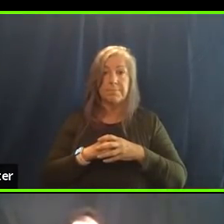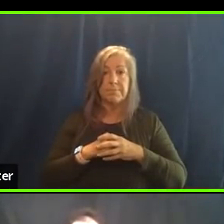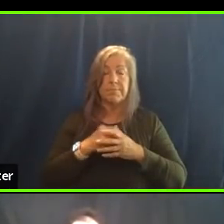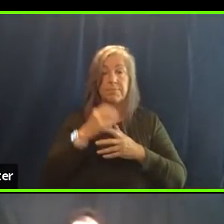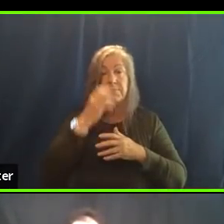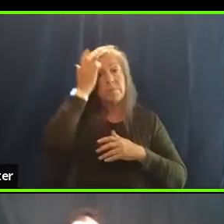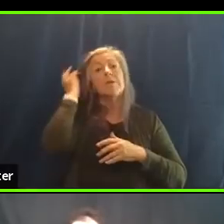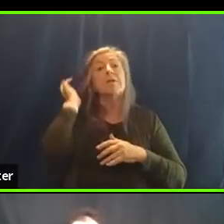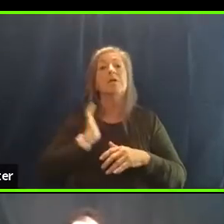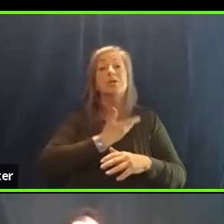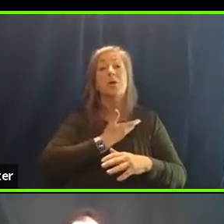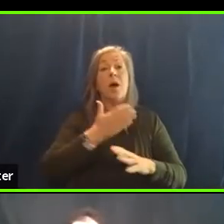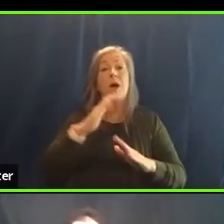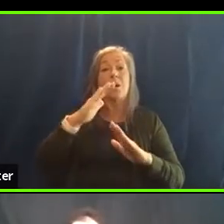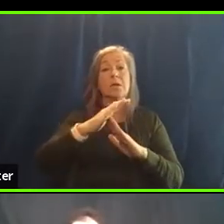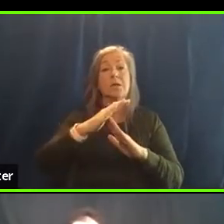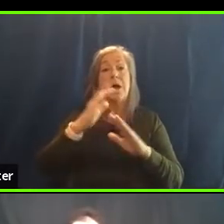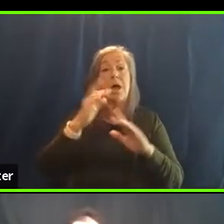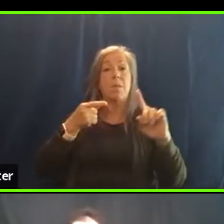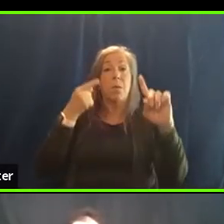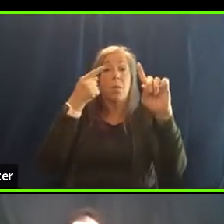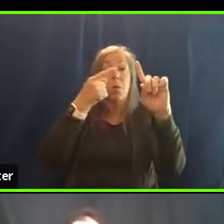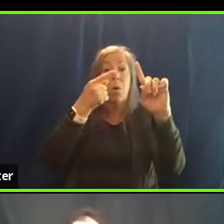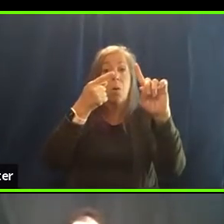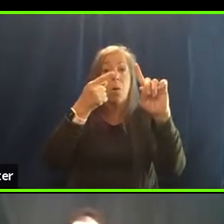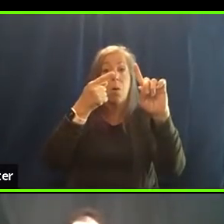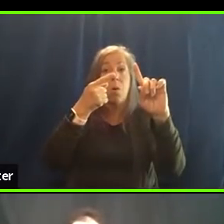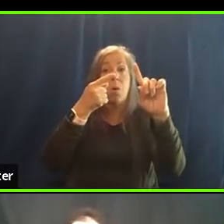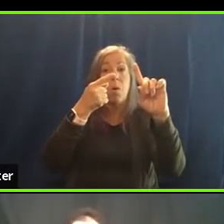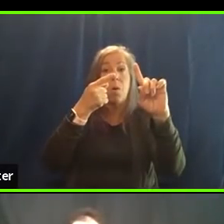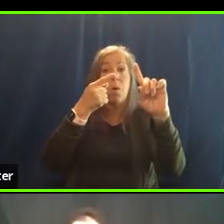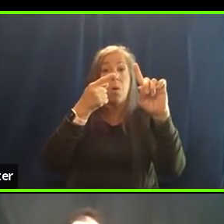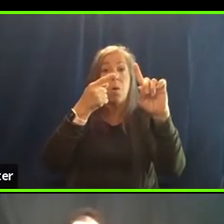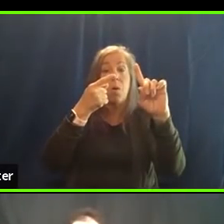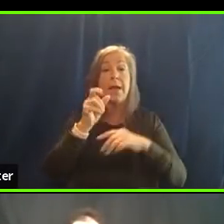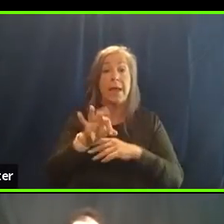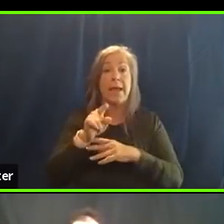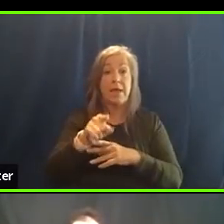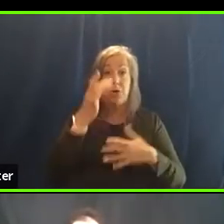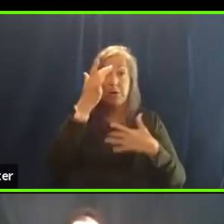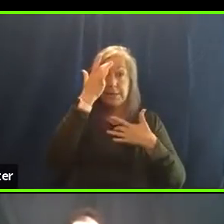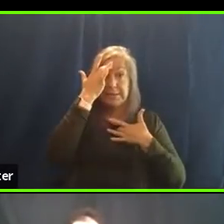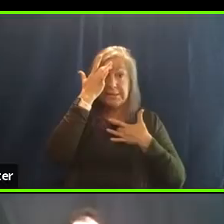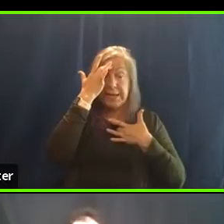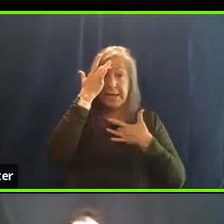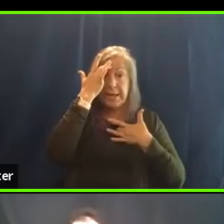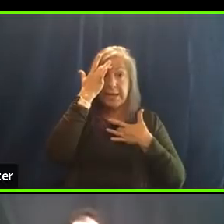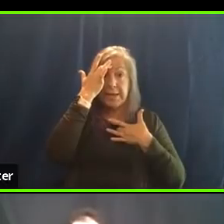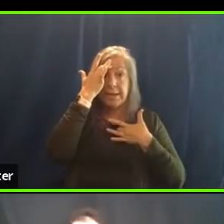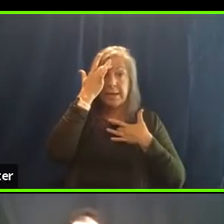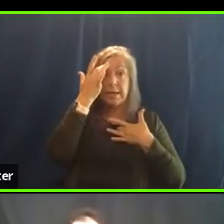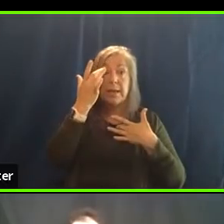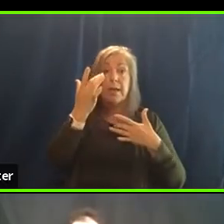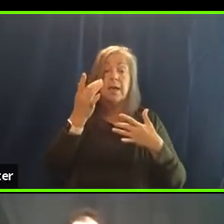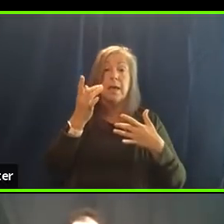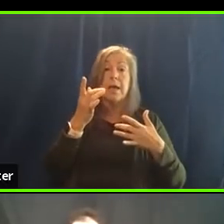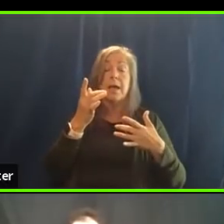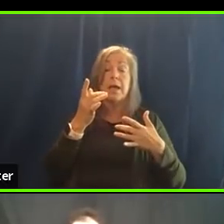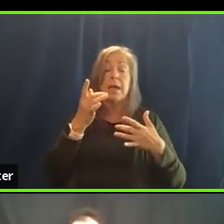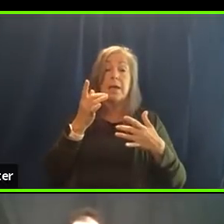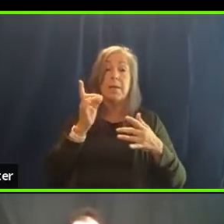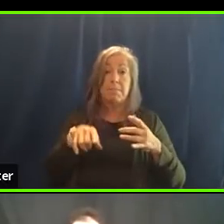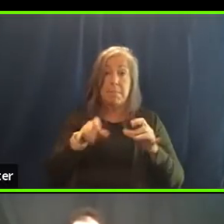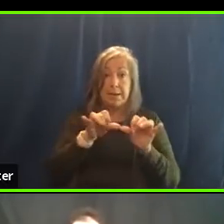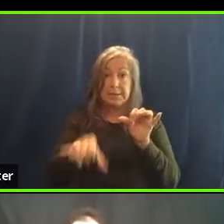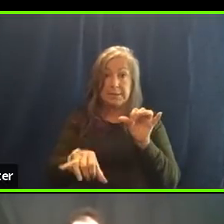So our number one goal is if you are sick or you've been tested, you have to be home because of an exposure or a